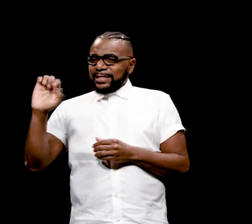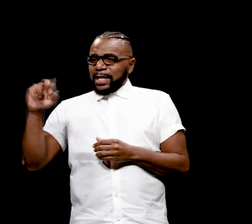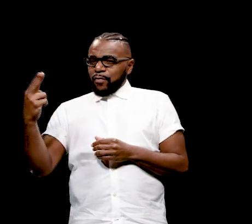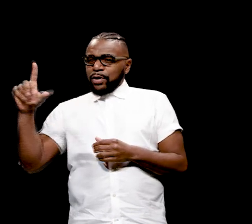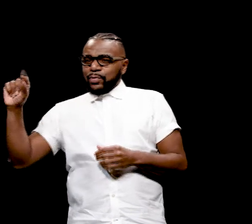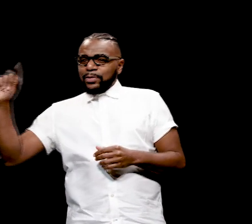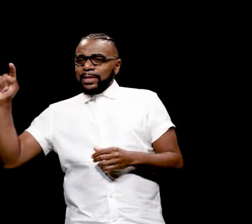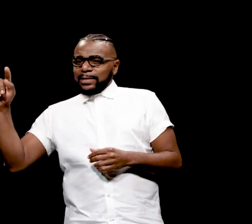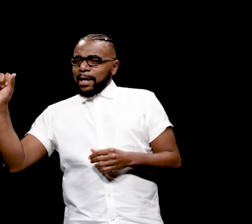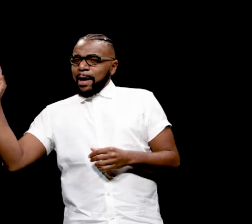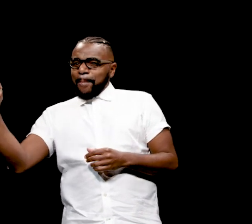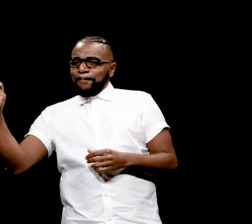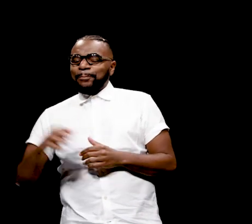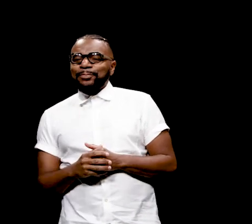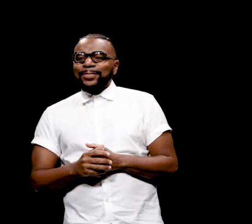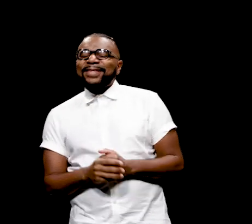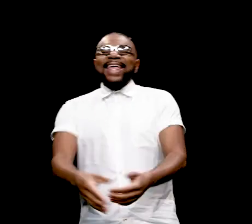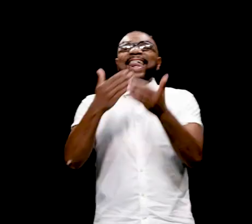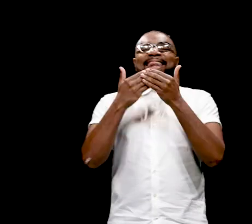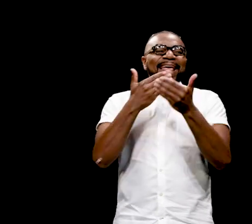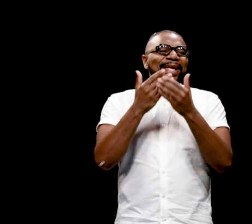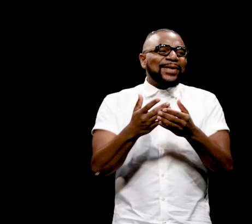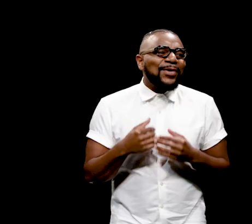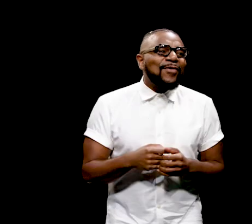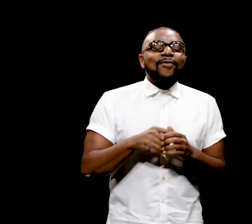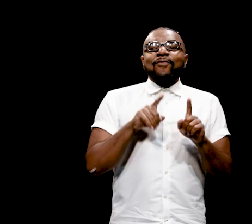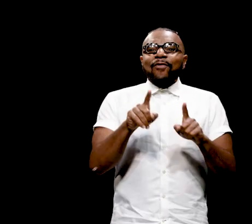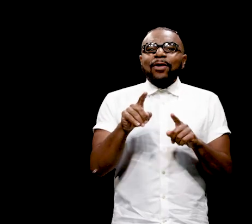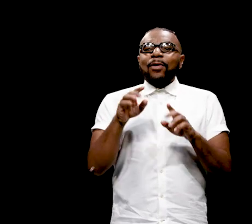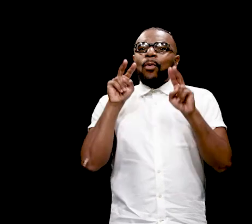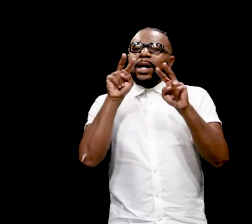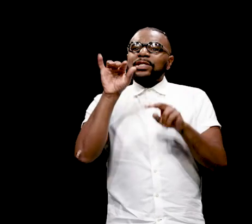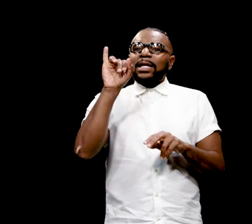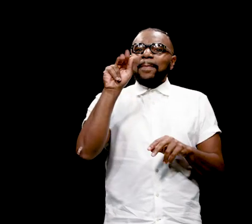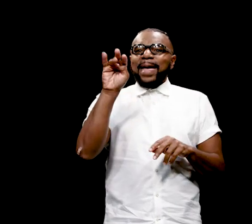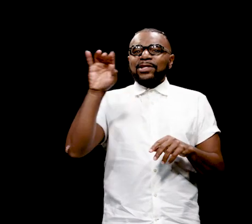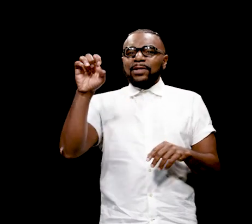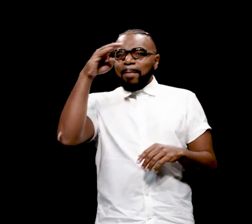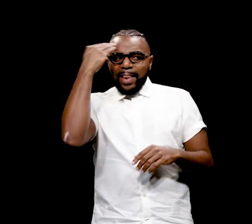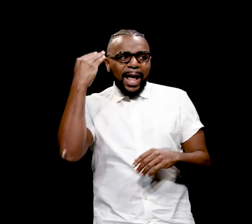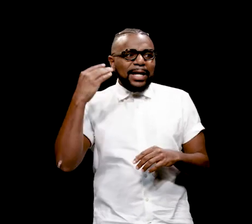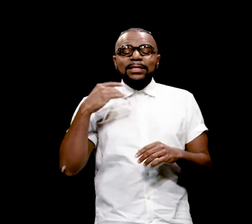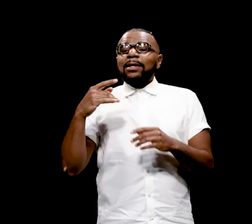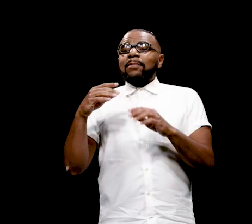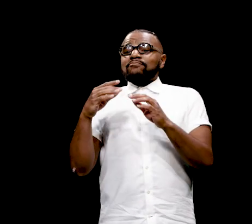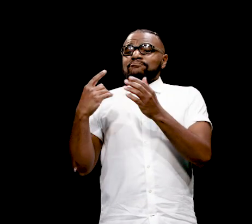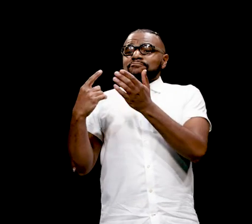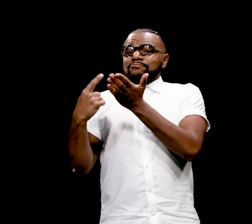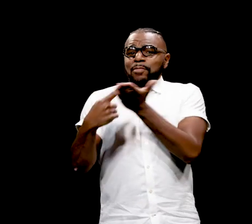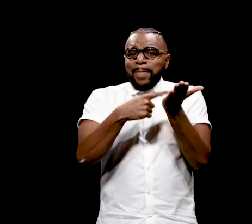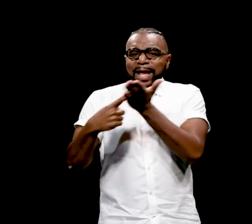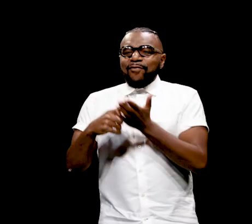much for attending Imagine Black, formerly PAALF Action Fund's first ever mayoral debate for Black Portland. Thank you to